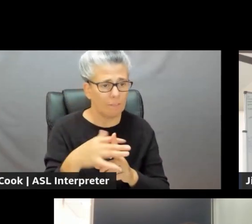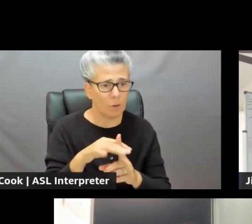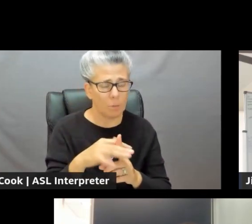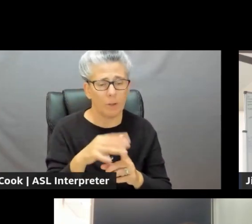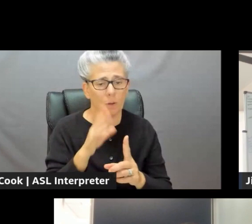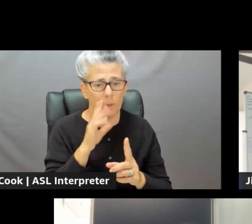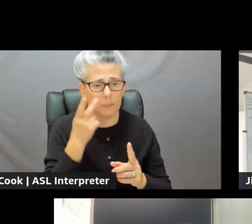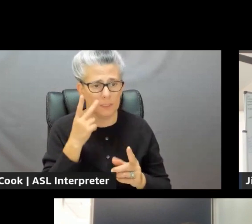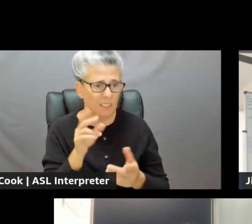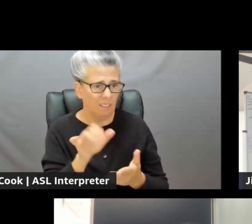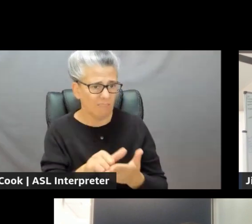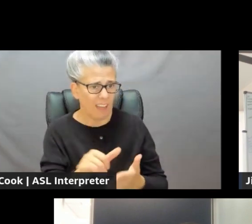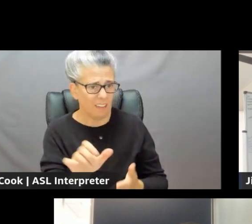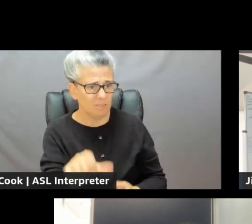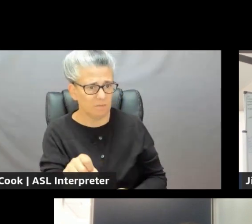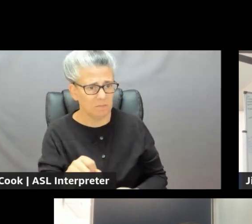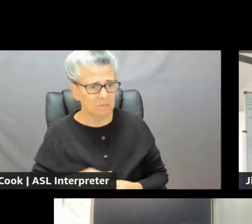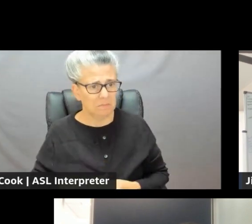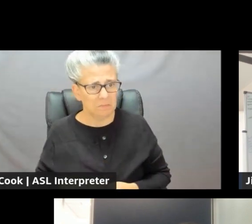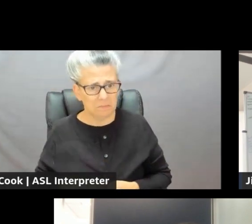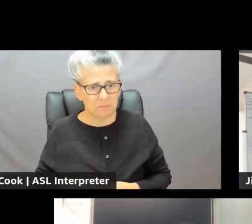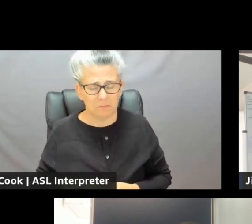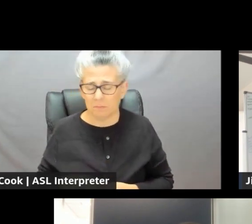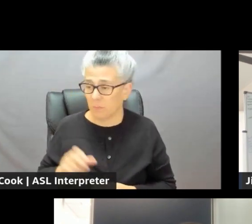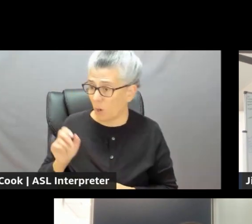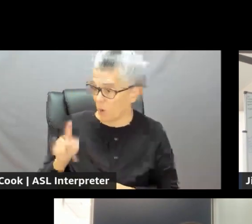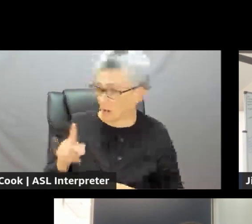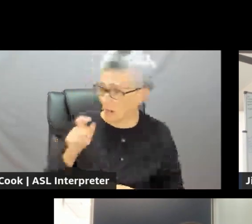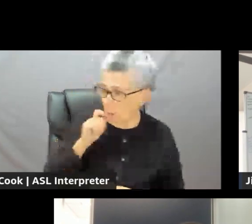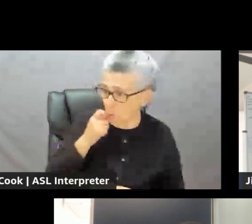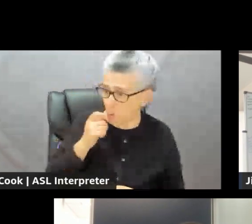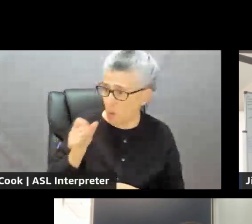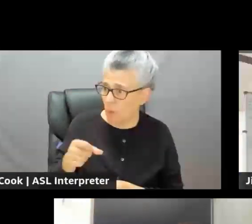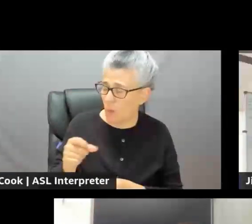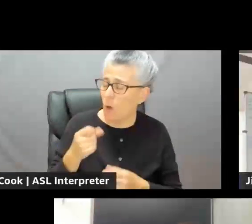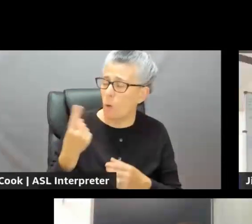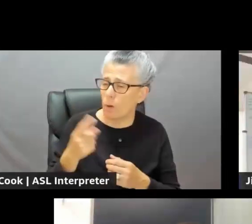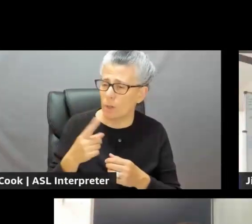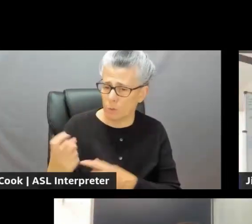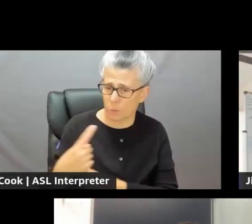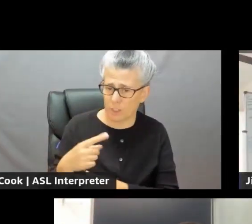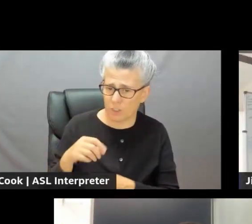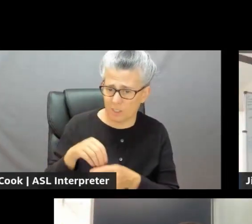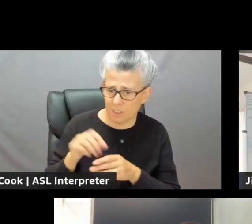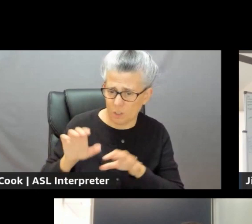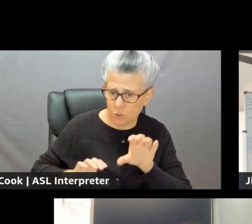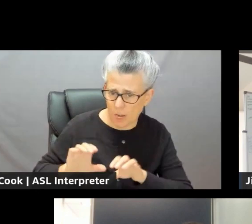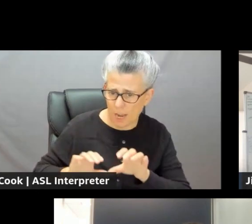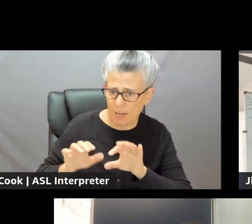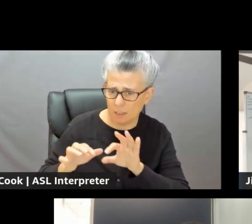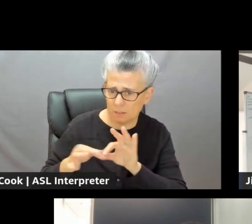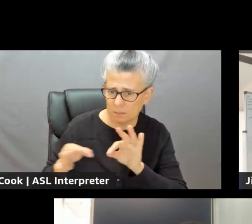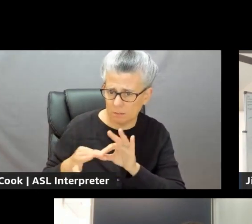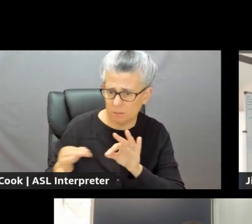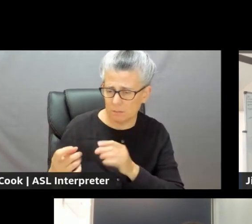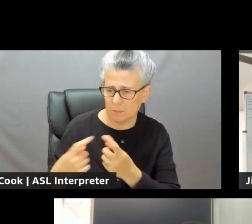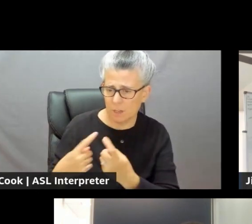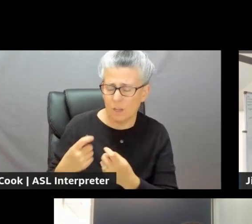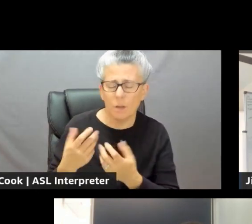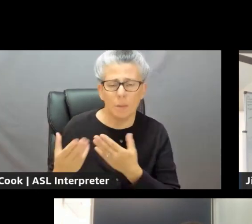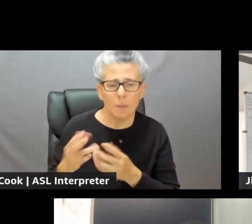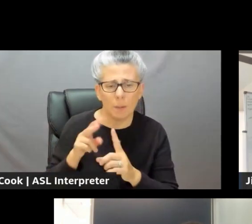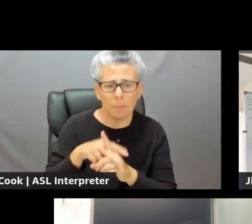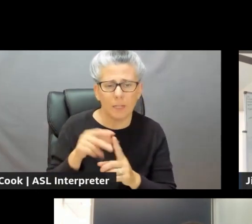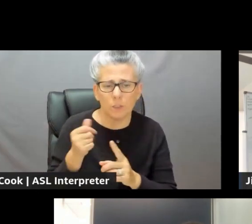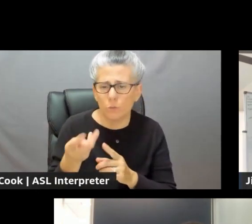yeah. Awesome. So cool. One question I want to address in the chat that maybe applies to a couple people who joined us a little bit late.